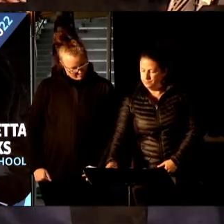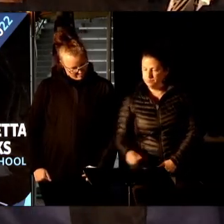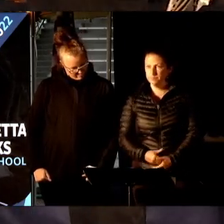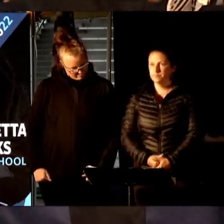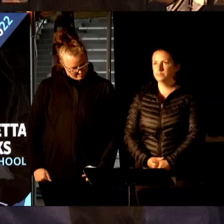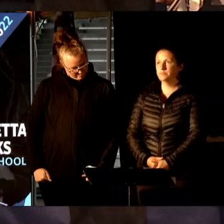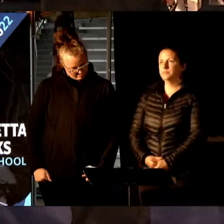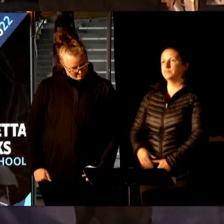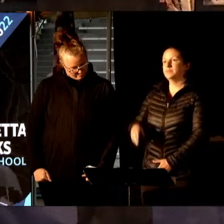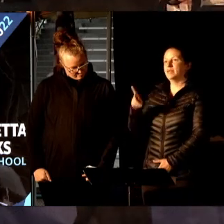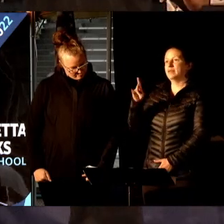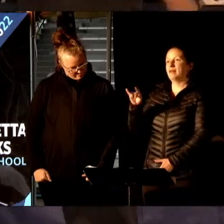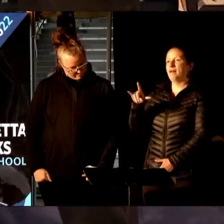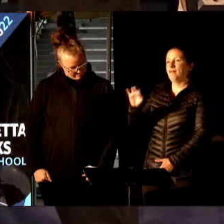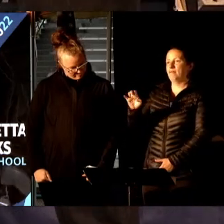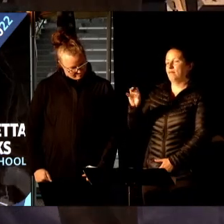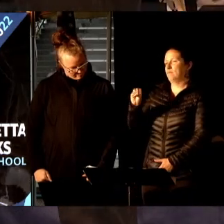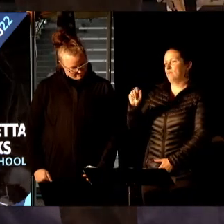Kyle Martin.